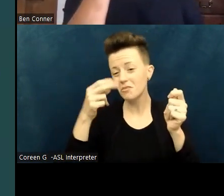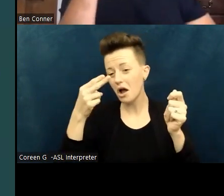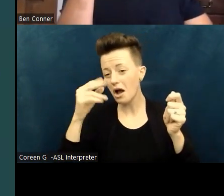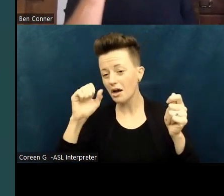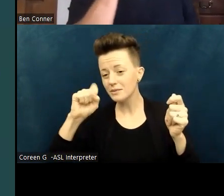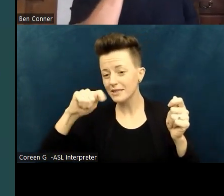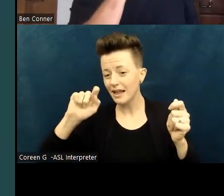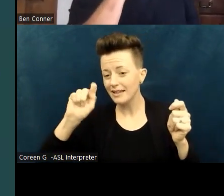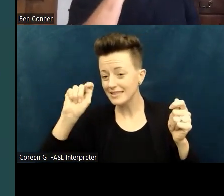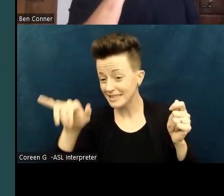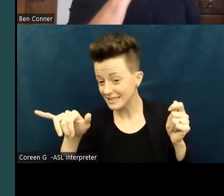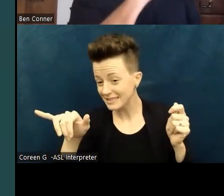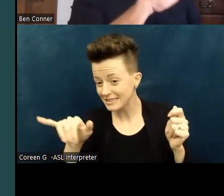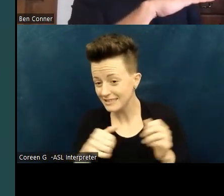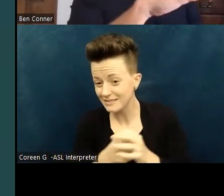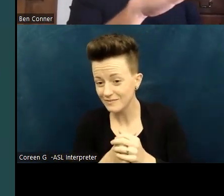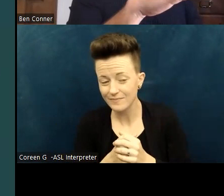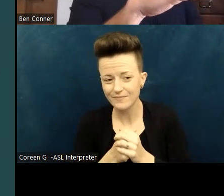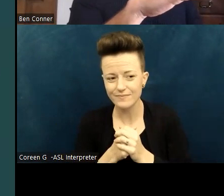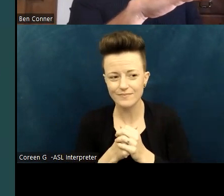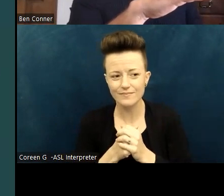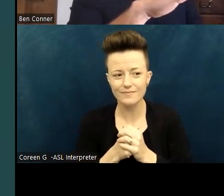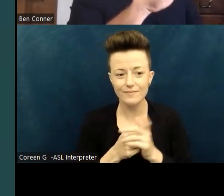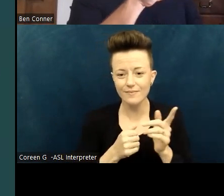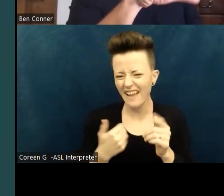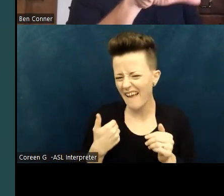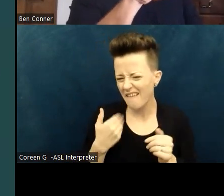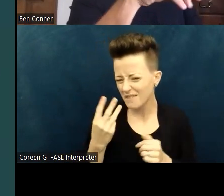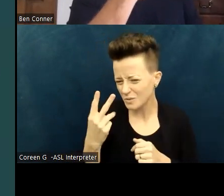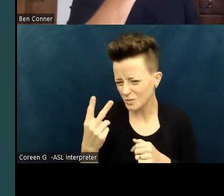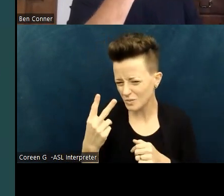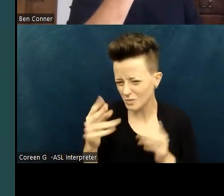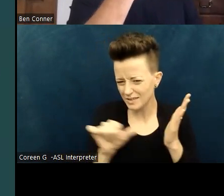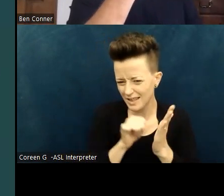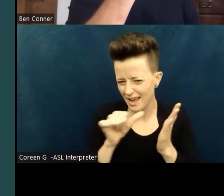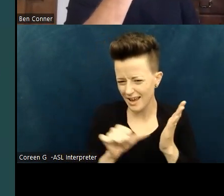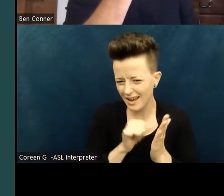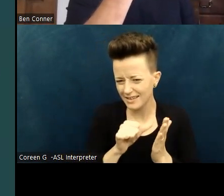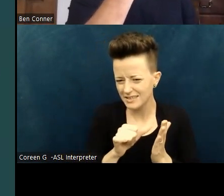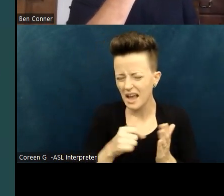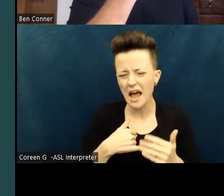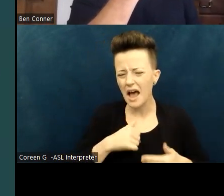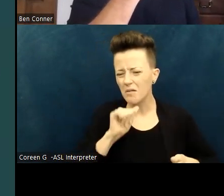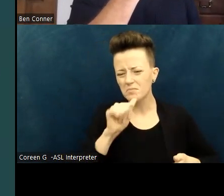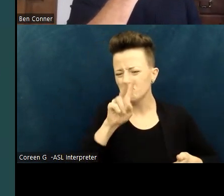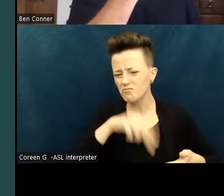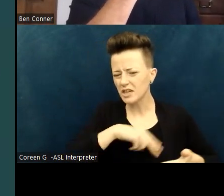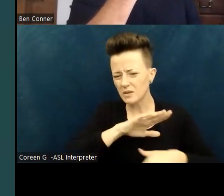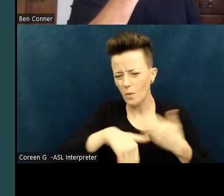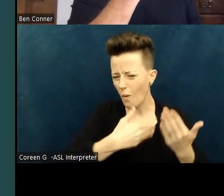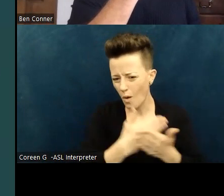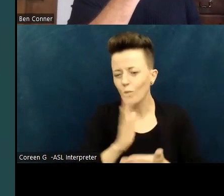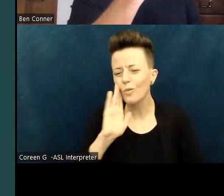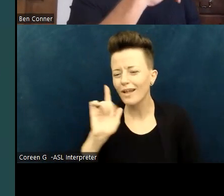Next slide. I have 2 slides here, and I'm not going to go through all of them because you are going to get access to these slides later. This